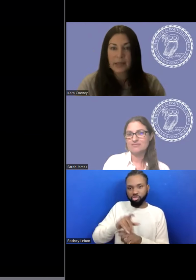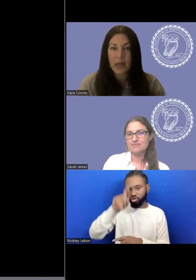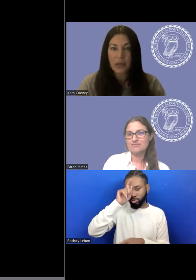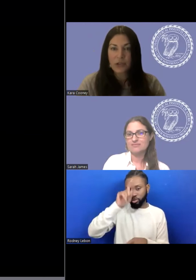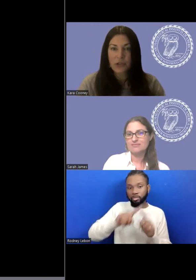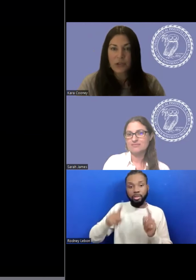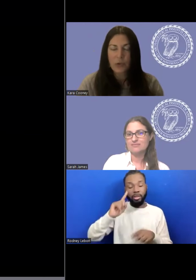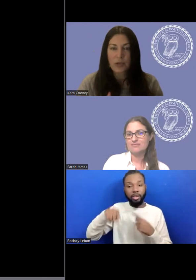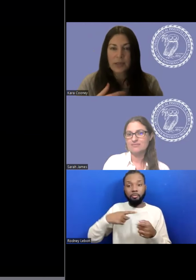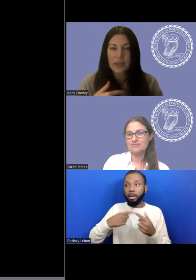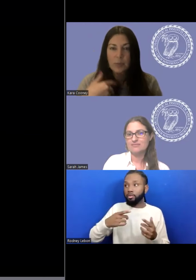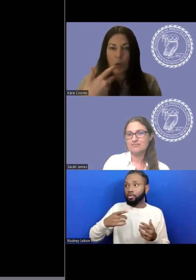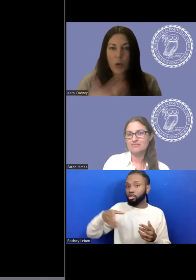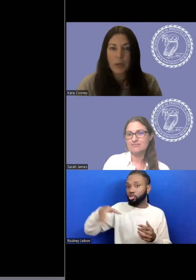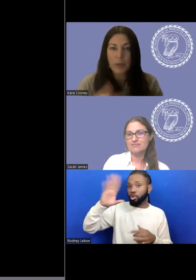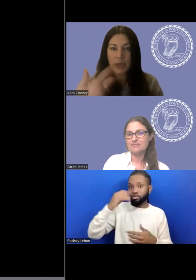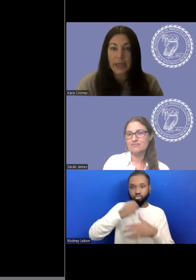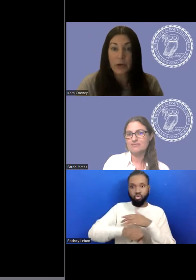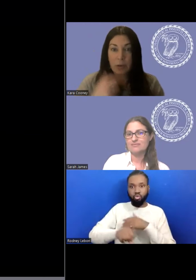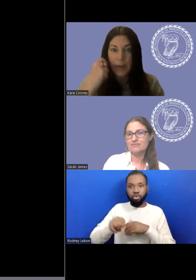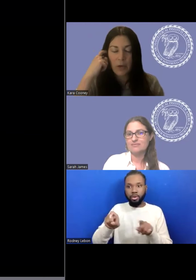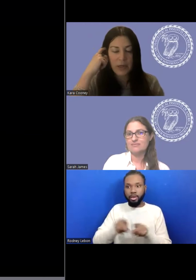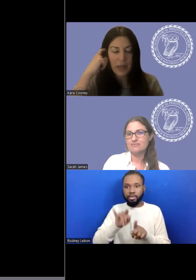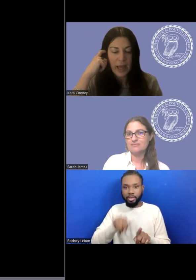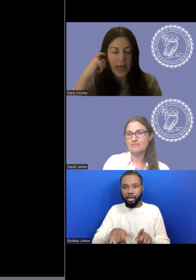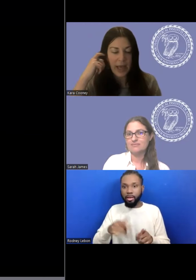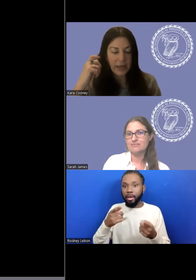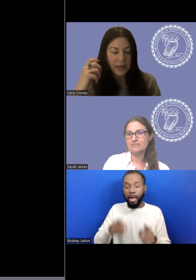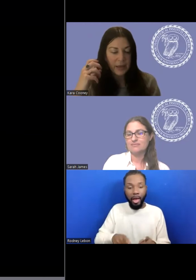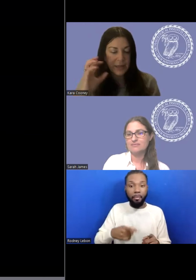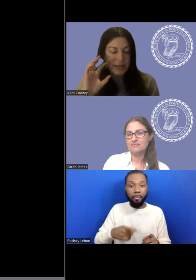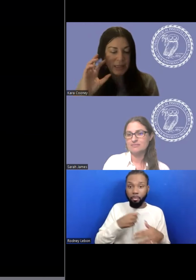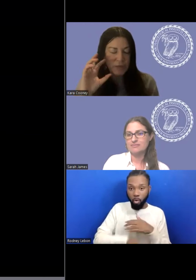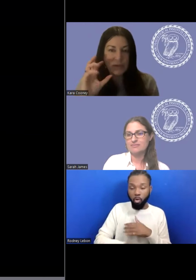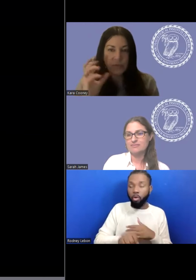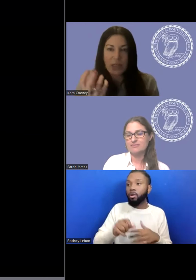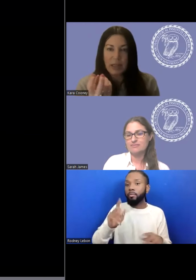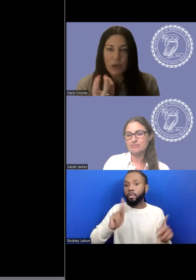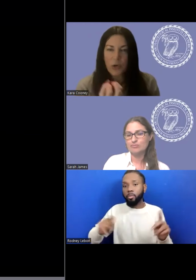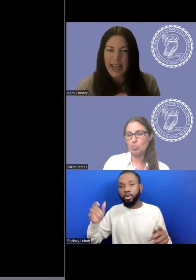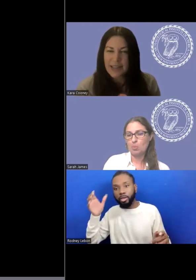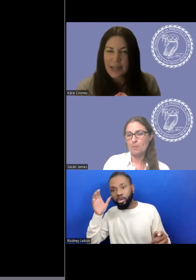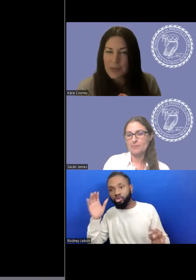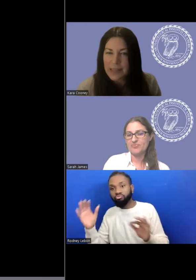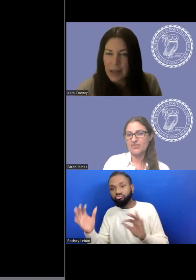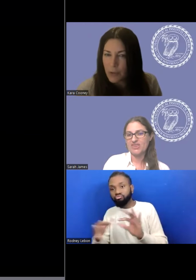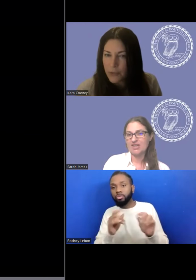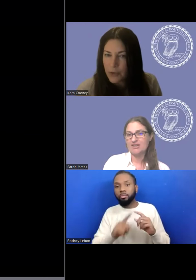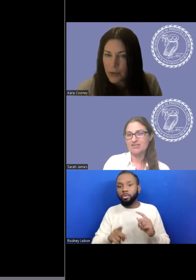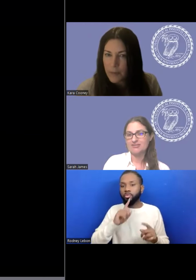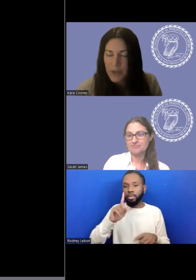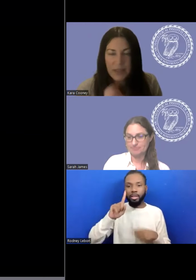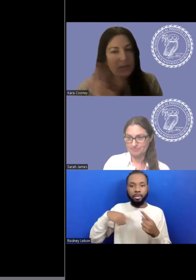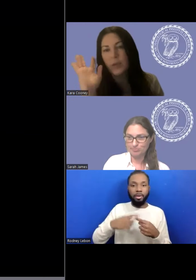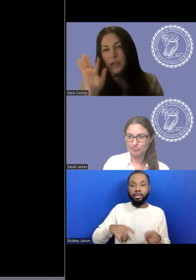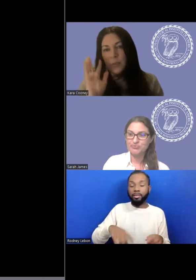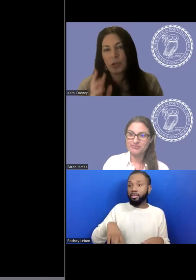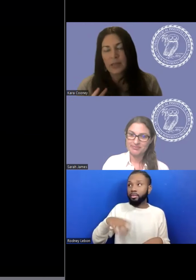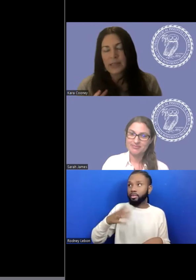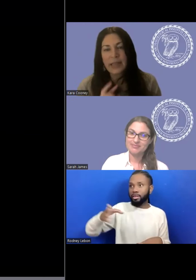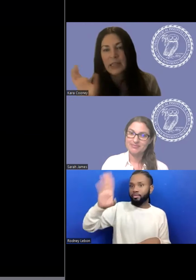as such. So it's born, people hear about it, and the idea of a divinity that creates himself, that's